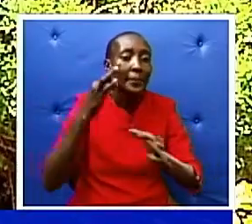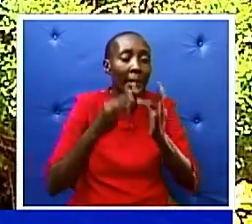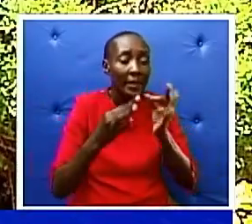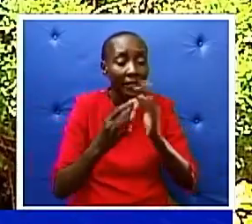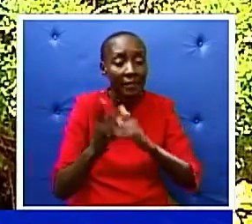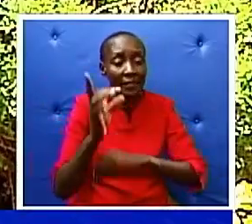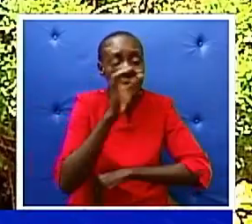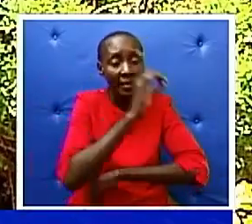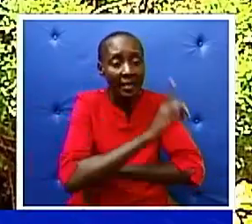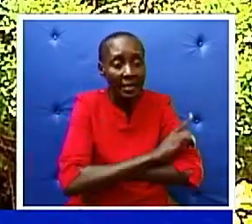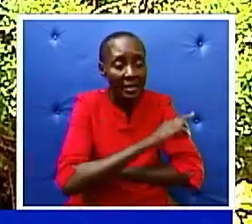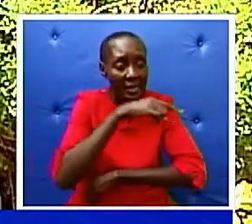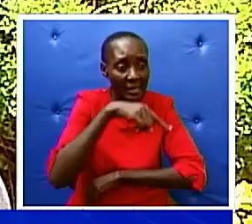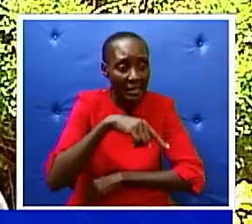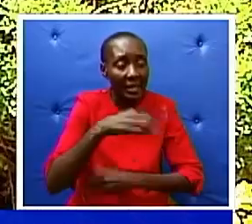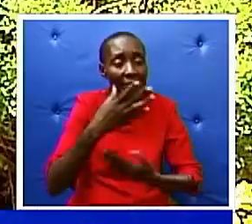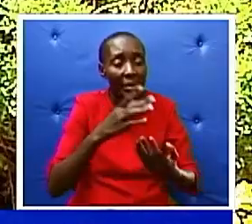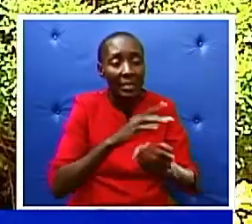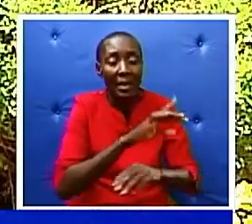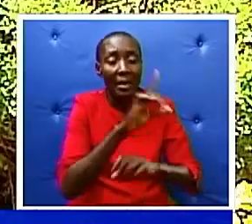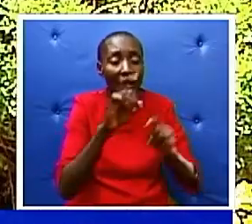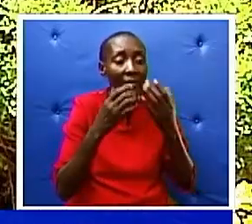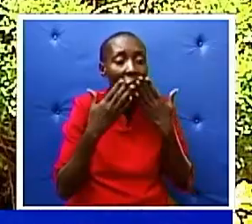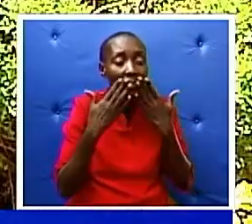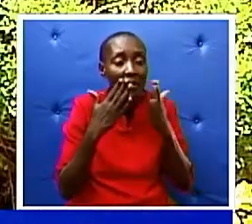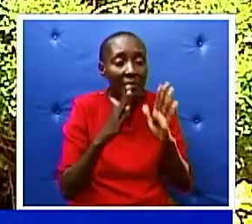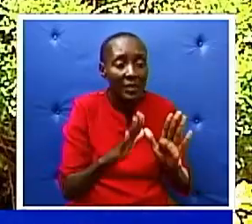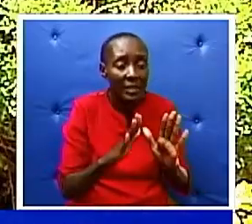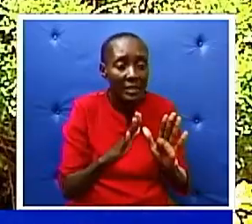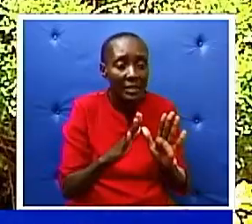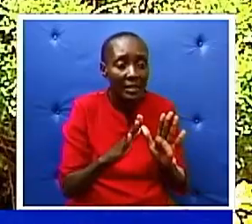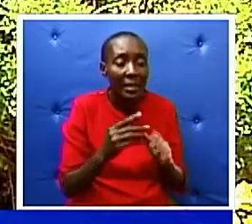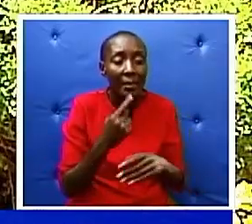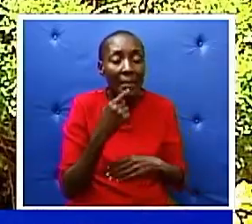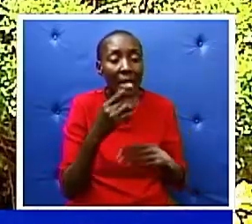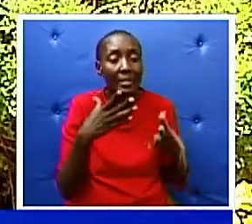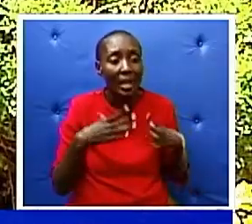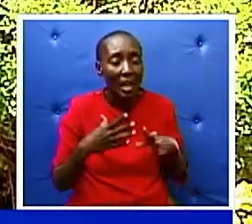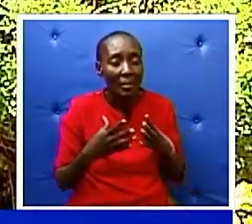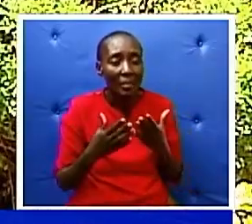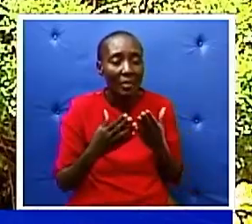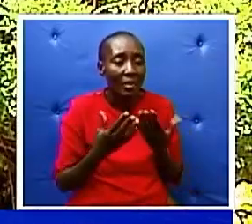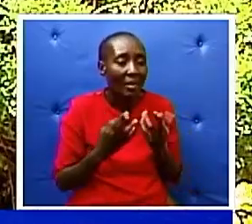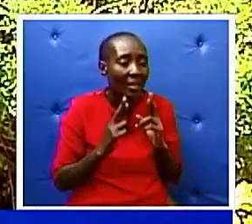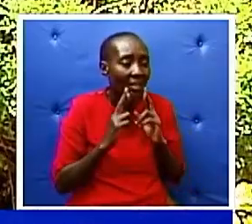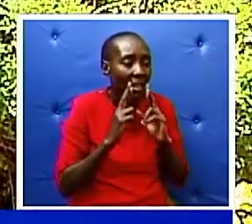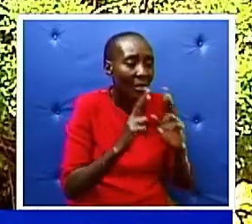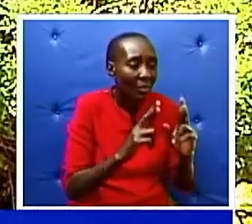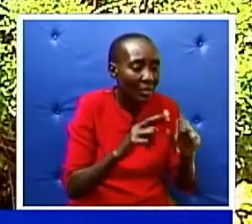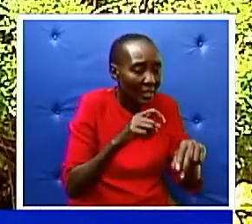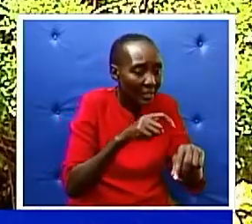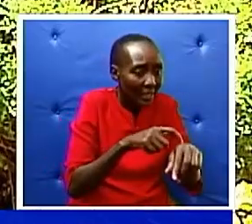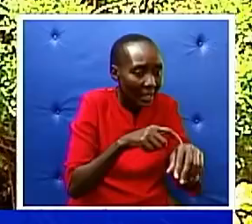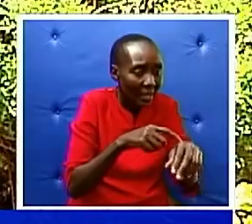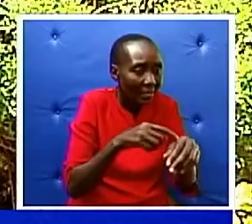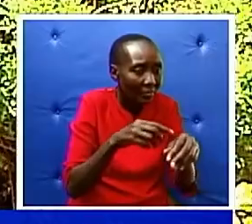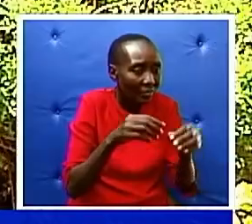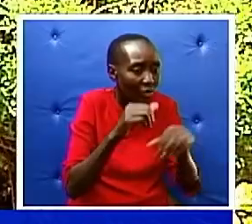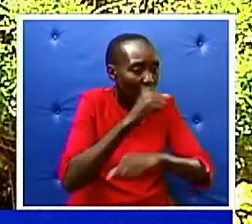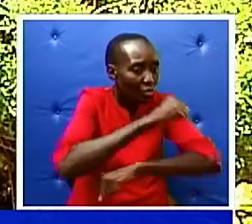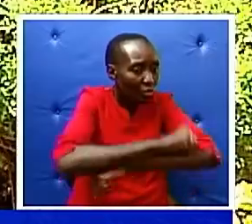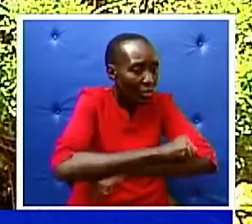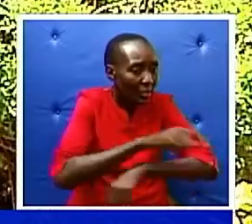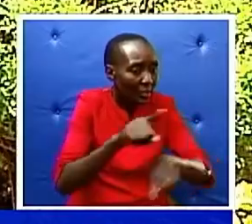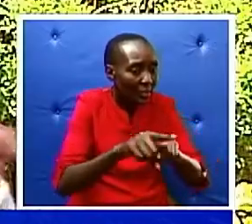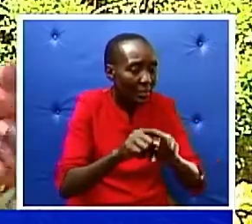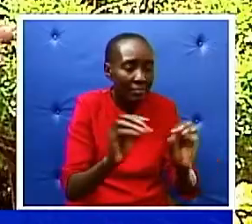he finishes his exam, I like to tell people that you don't get your results while you're still in school. So you